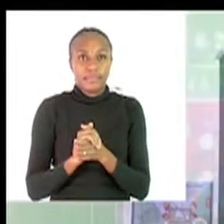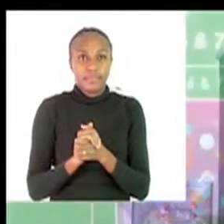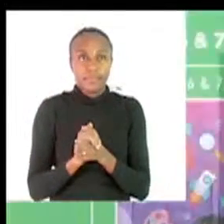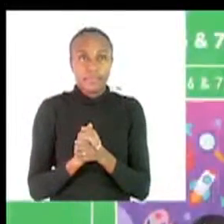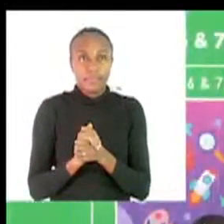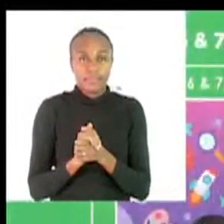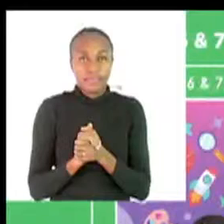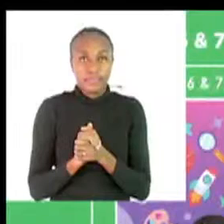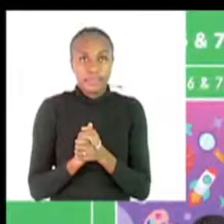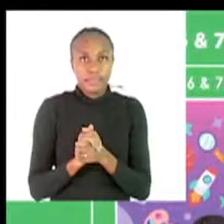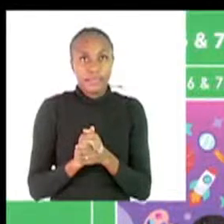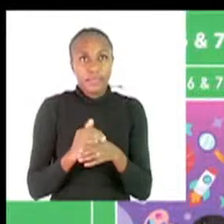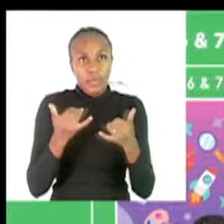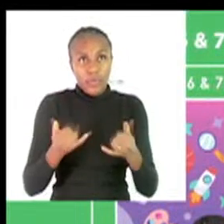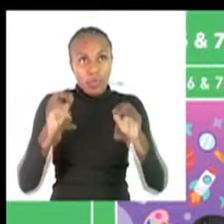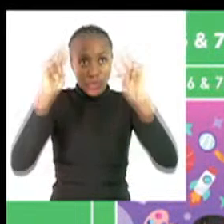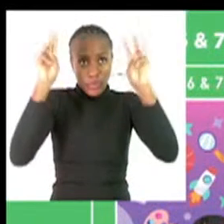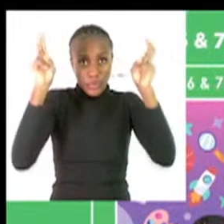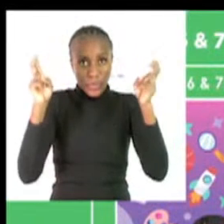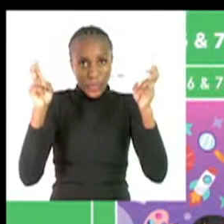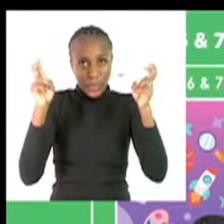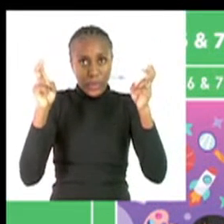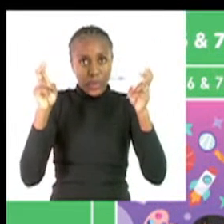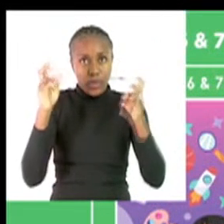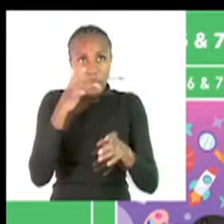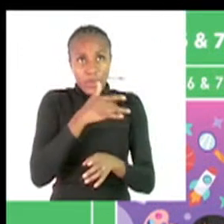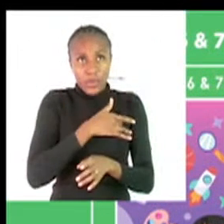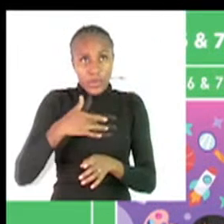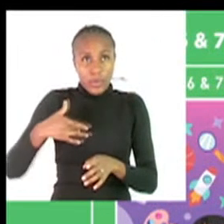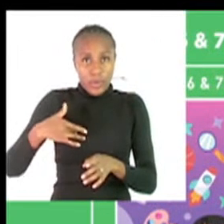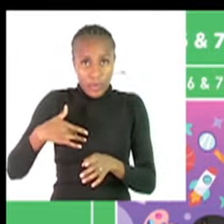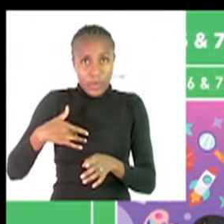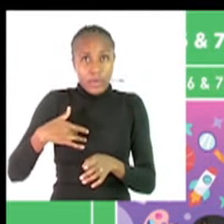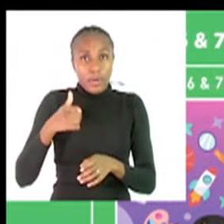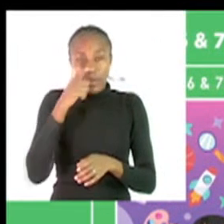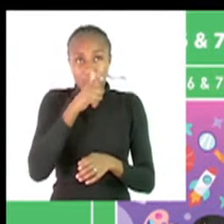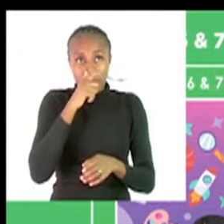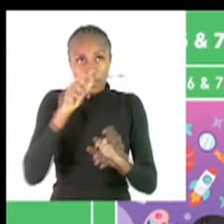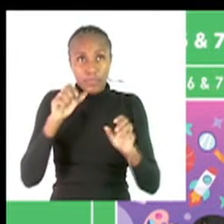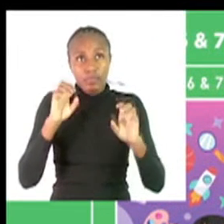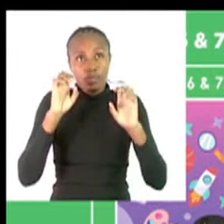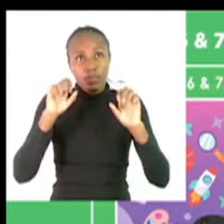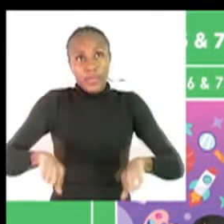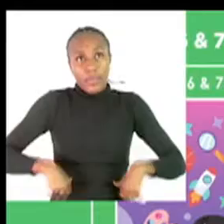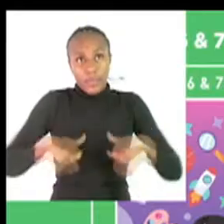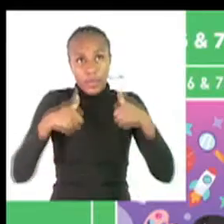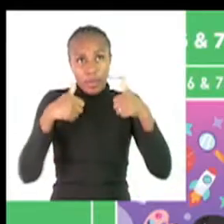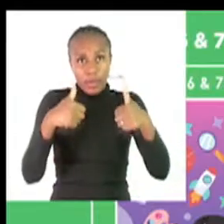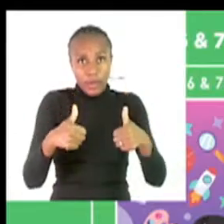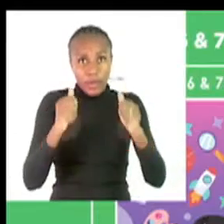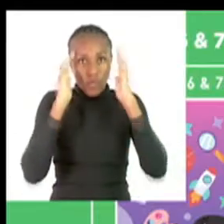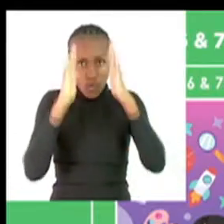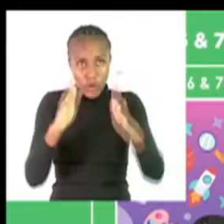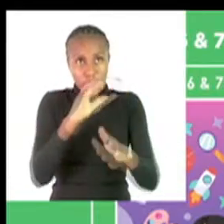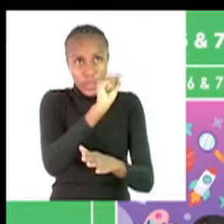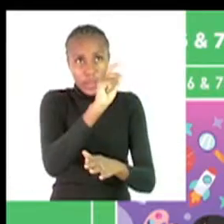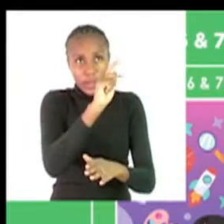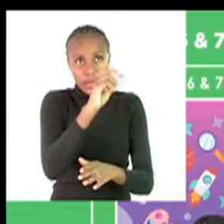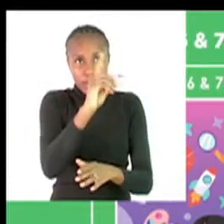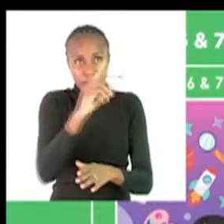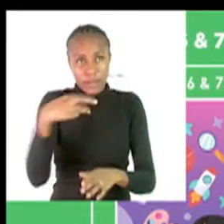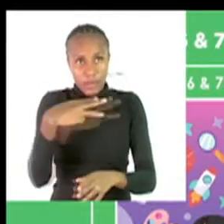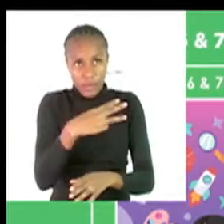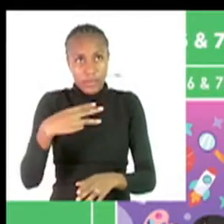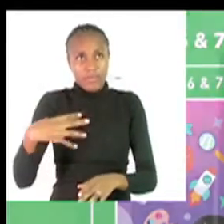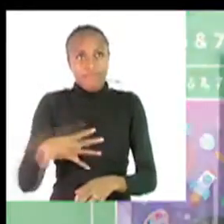you. Today's lesson is sexuality and sexual health, focusing on STDs, HIV,